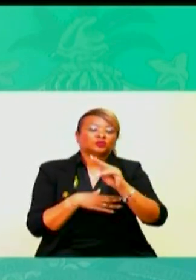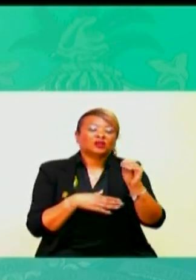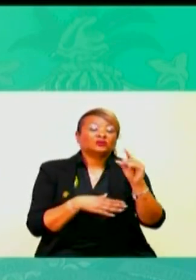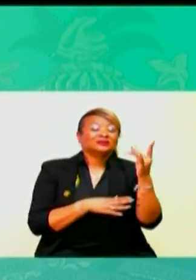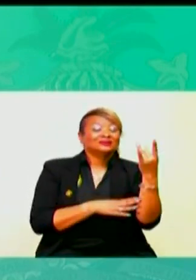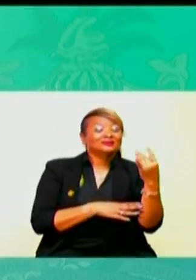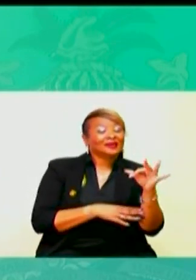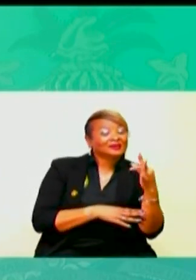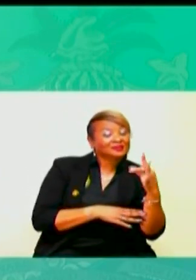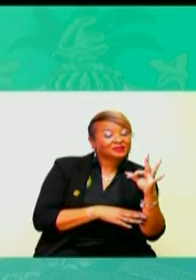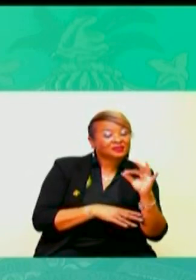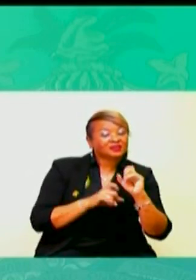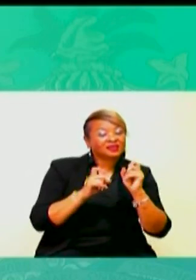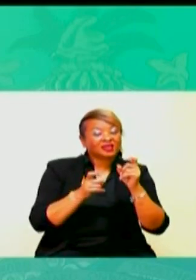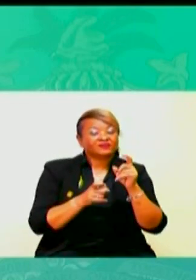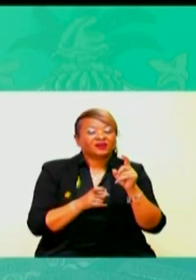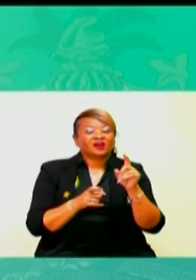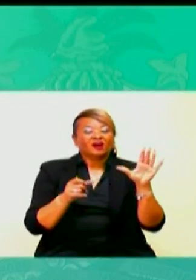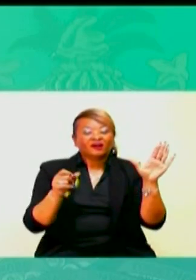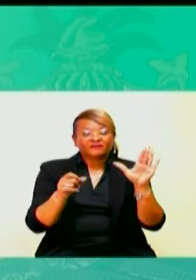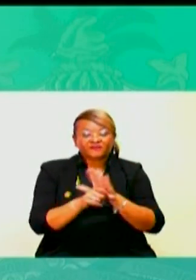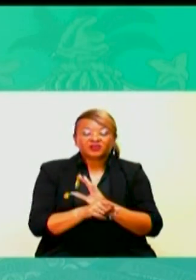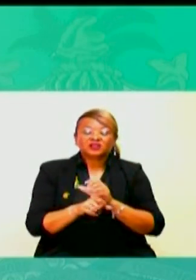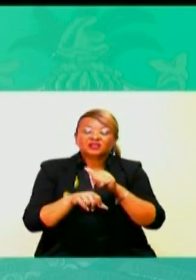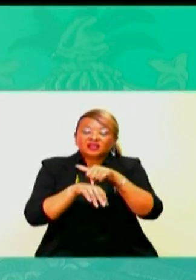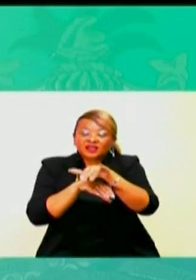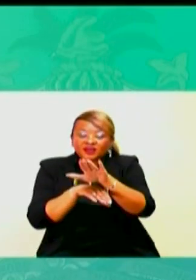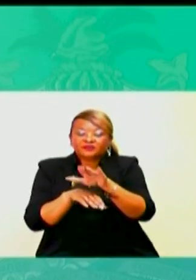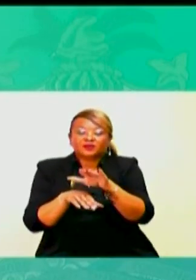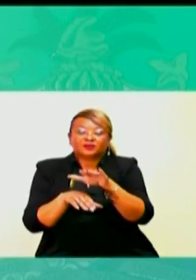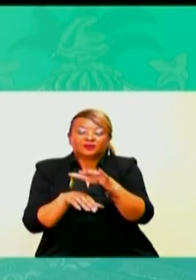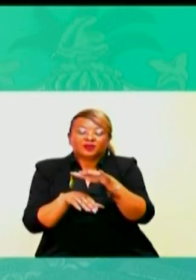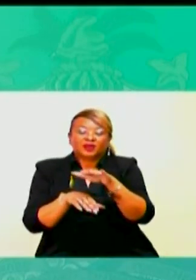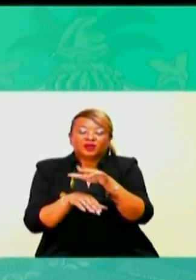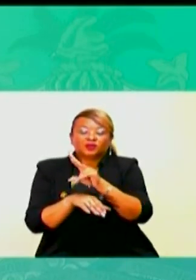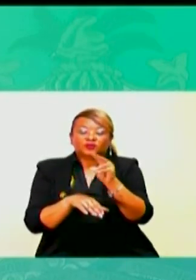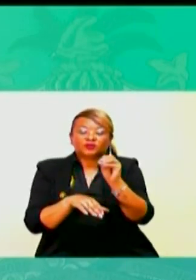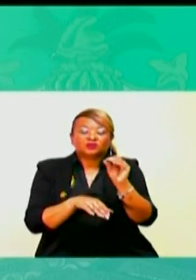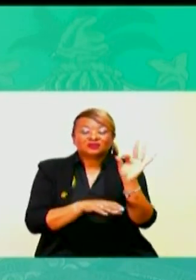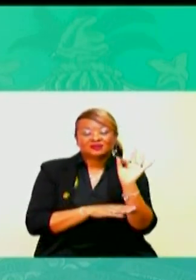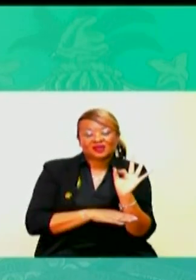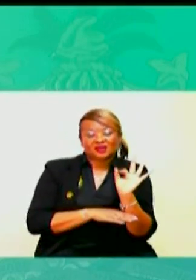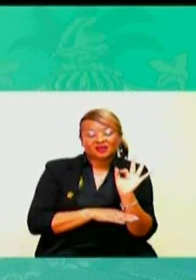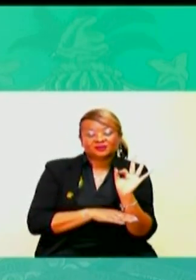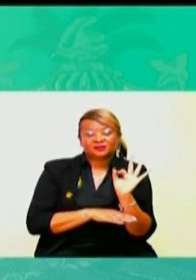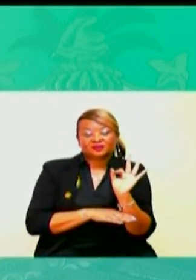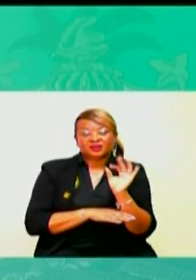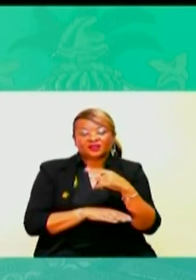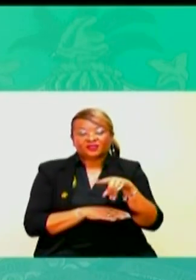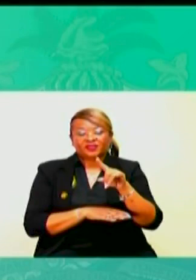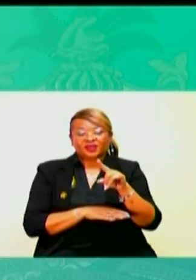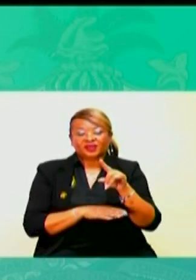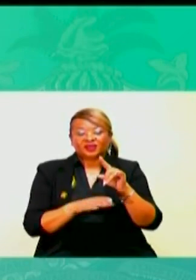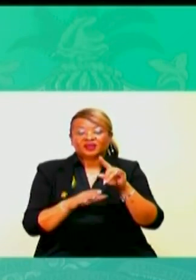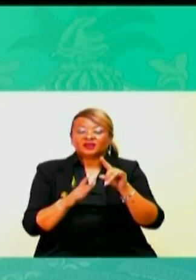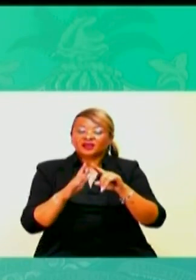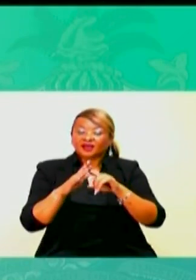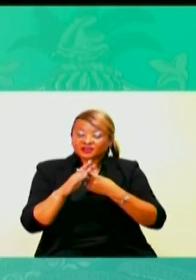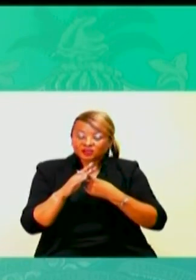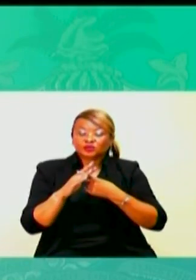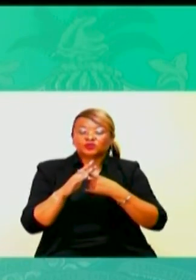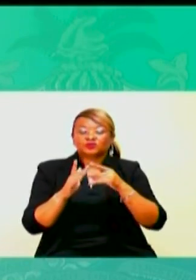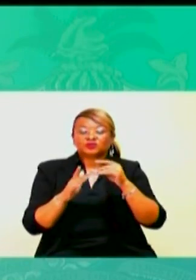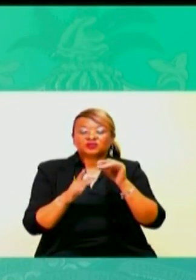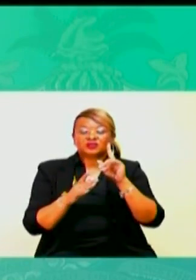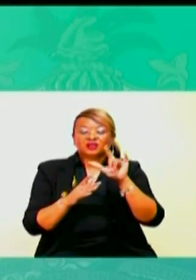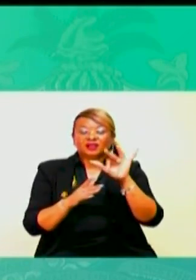2019, they gave a fully dredged harbor away. In 2009, they executed the lease for